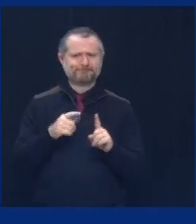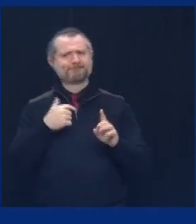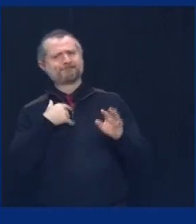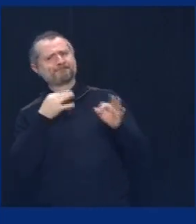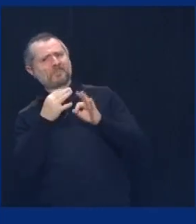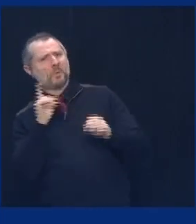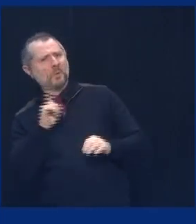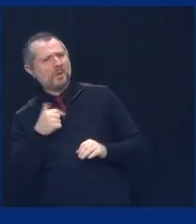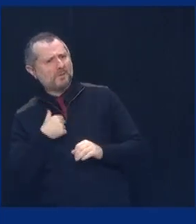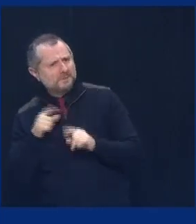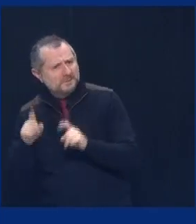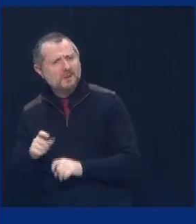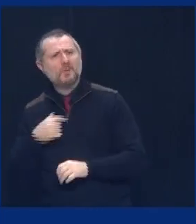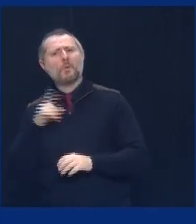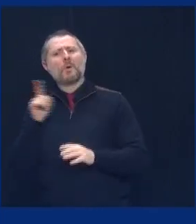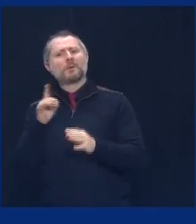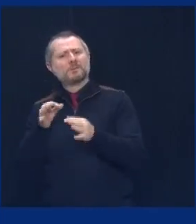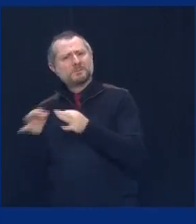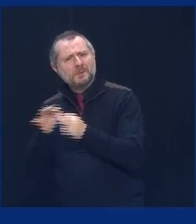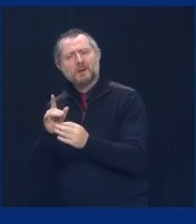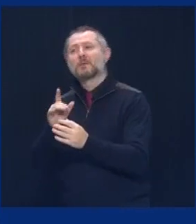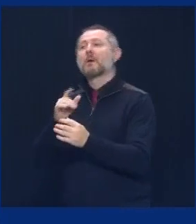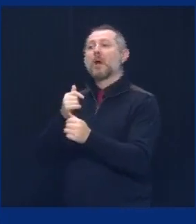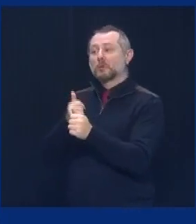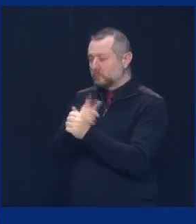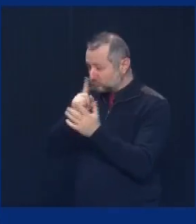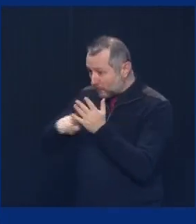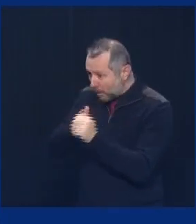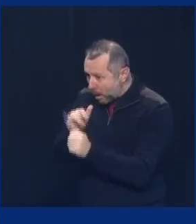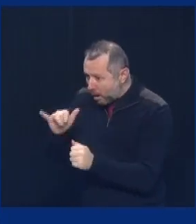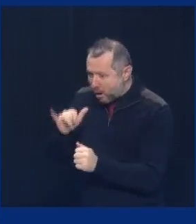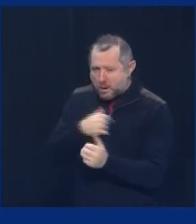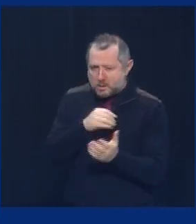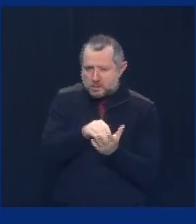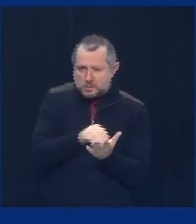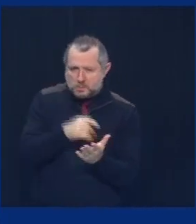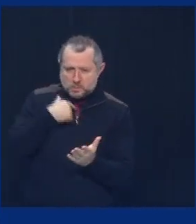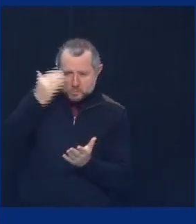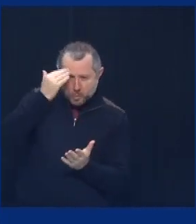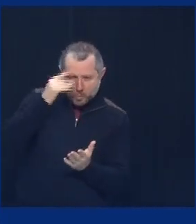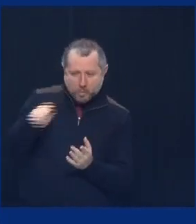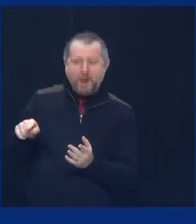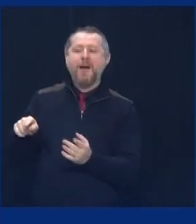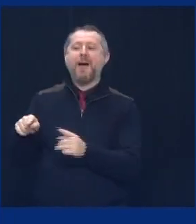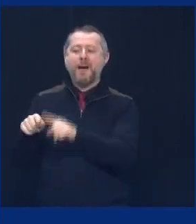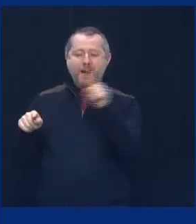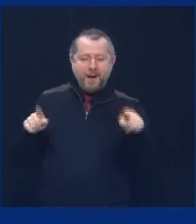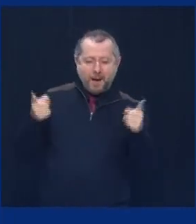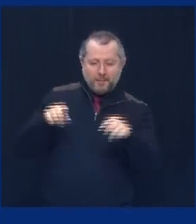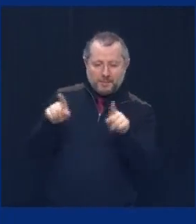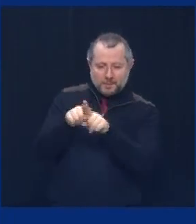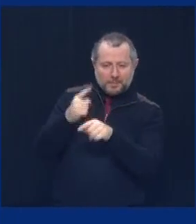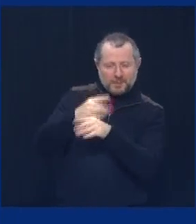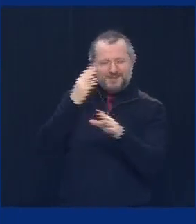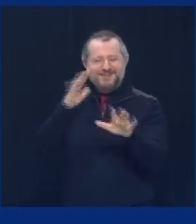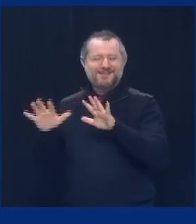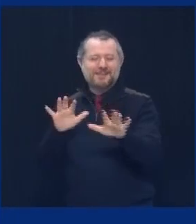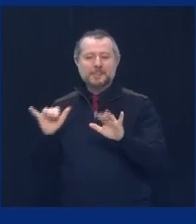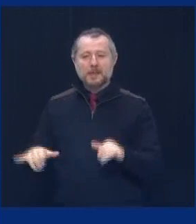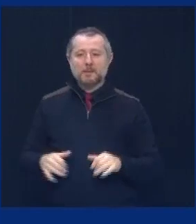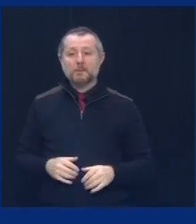contact tracers follow up, so we know with more certainty on these 46,000. And then, Luis, on your